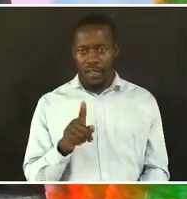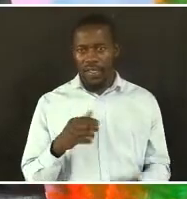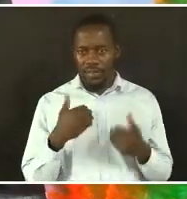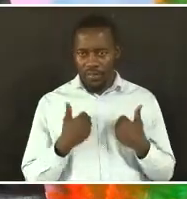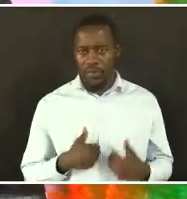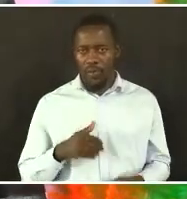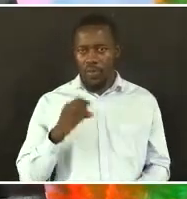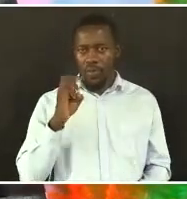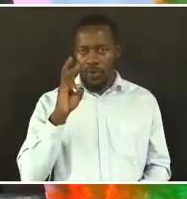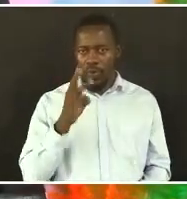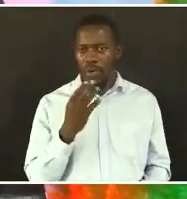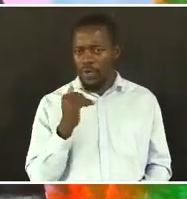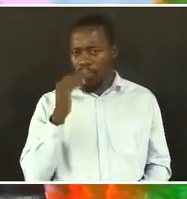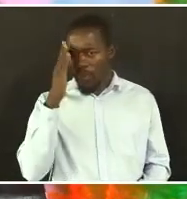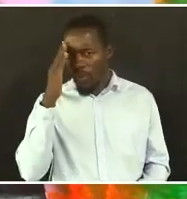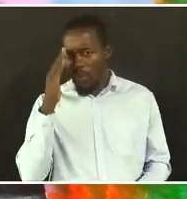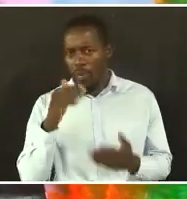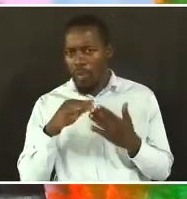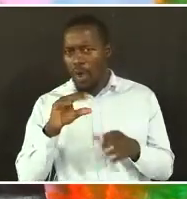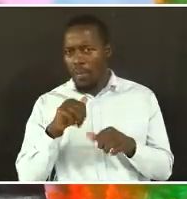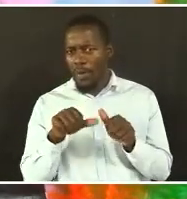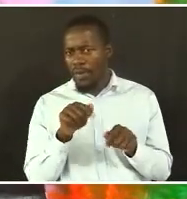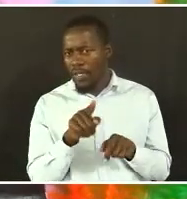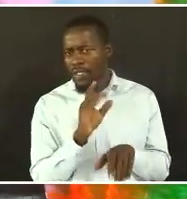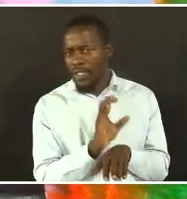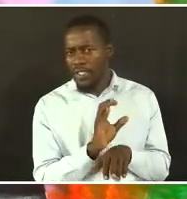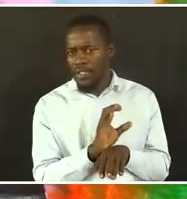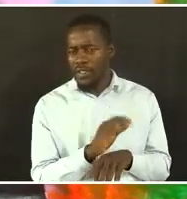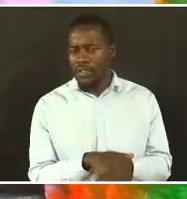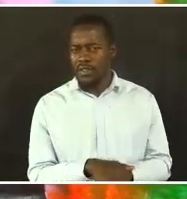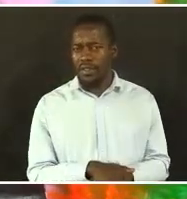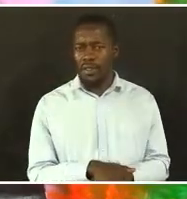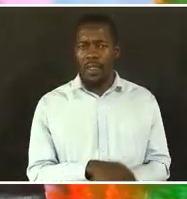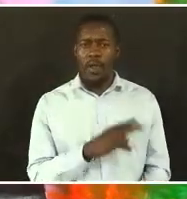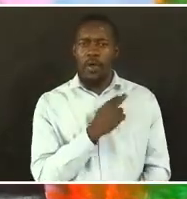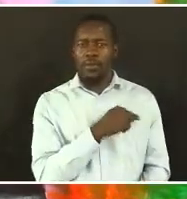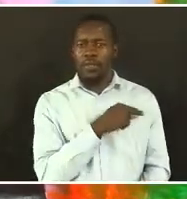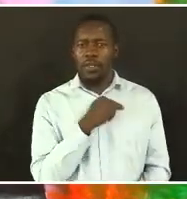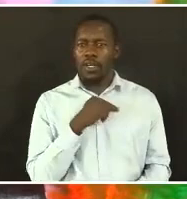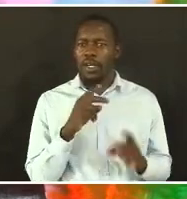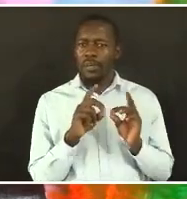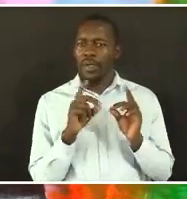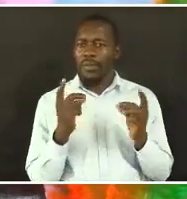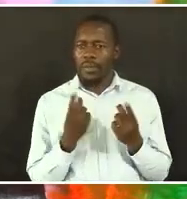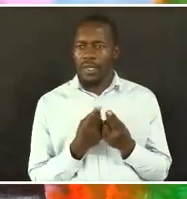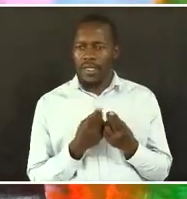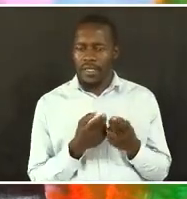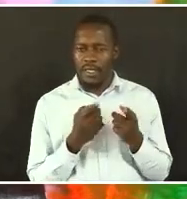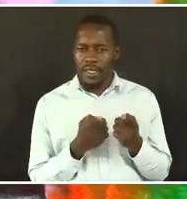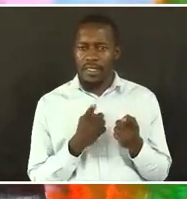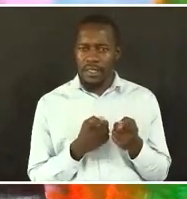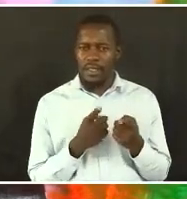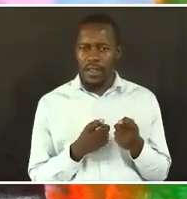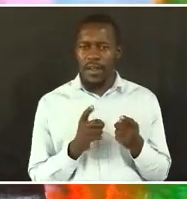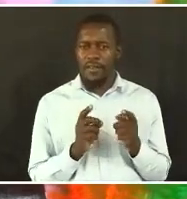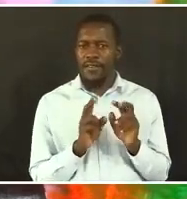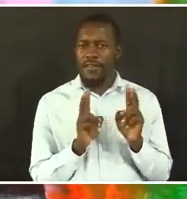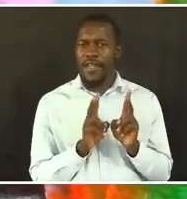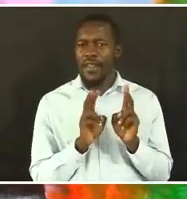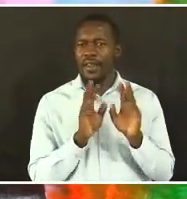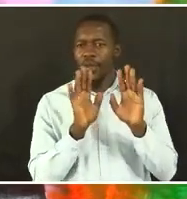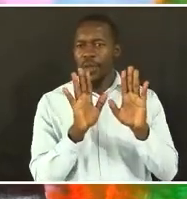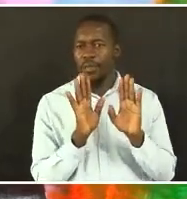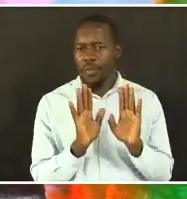is this that is coming to me even without knowing me? Hospital chaplaincy is an entering wedge that the church can